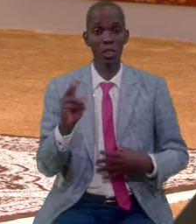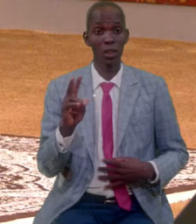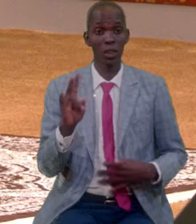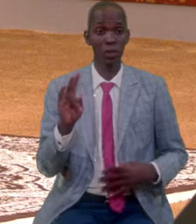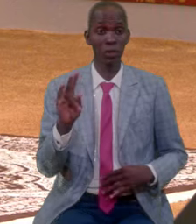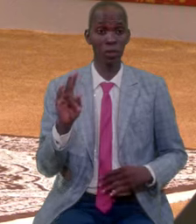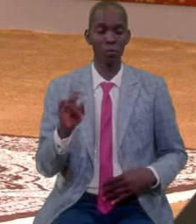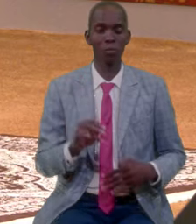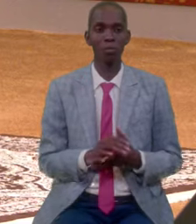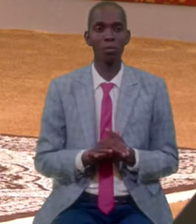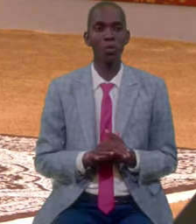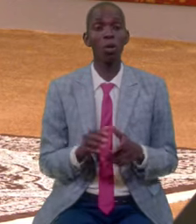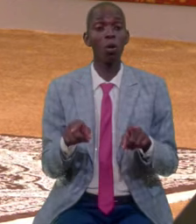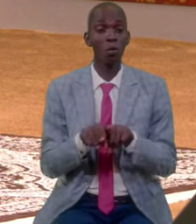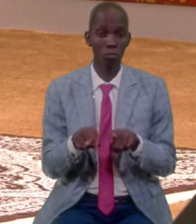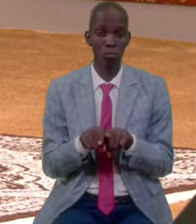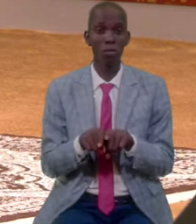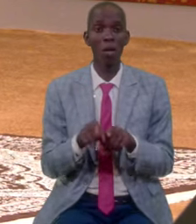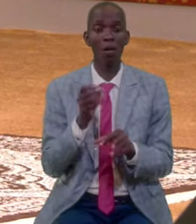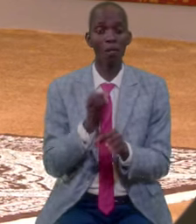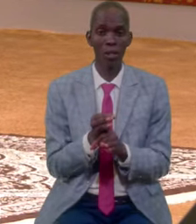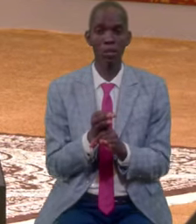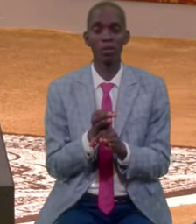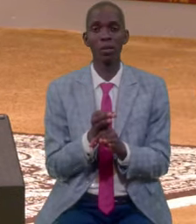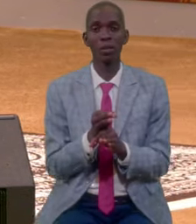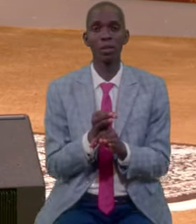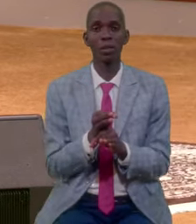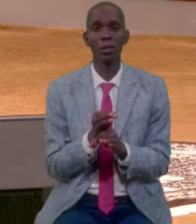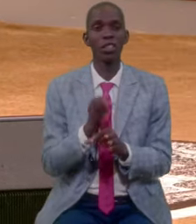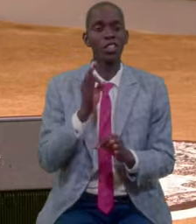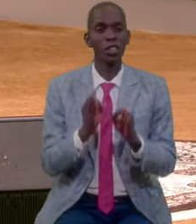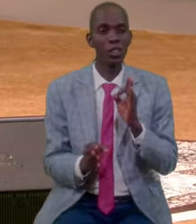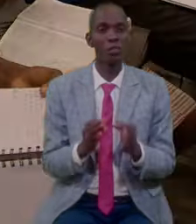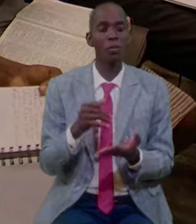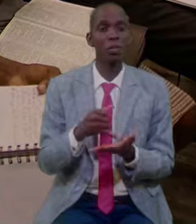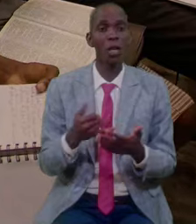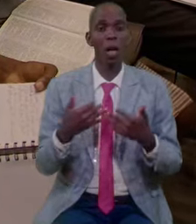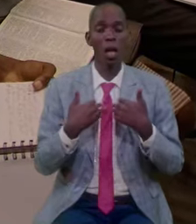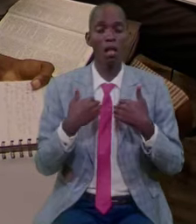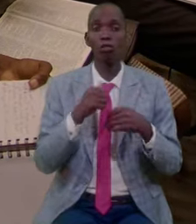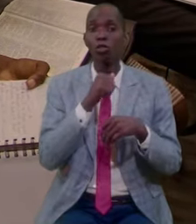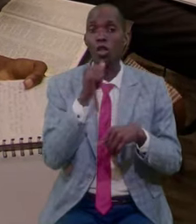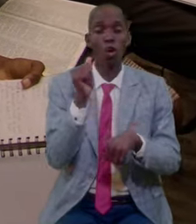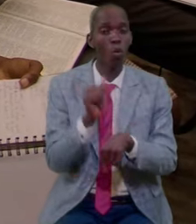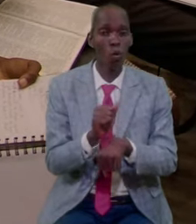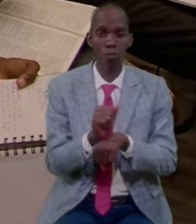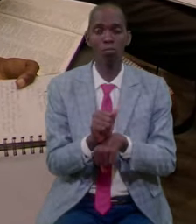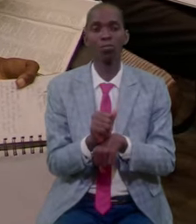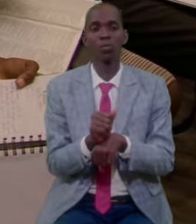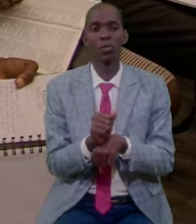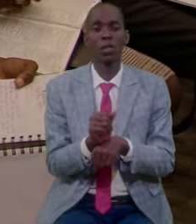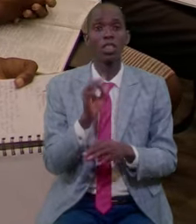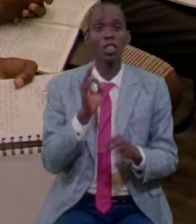says, even so, faith, if it has not works, if